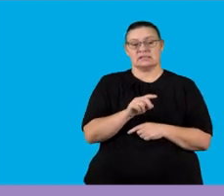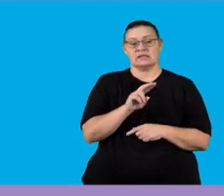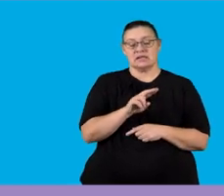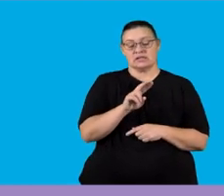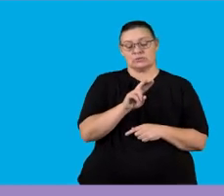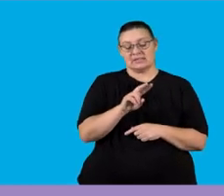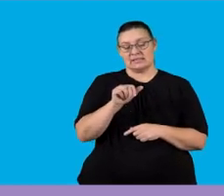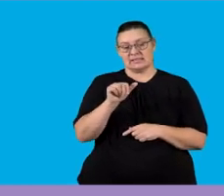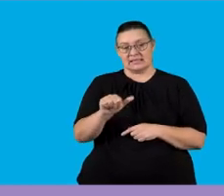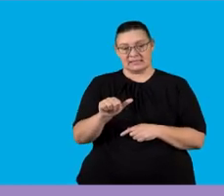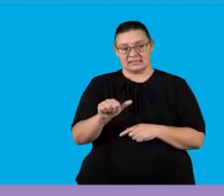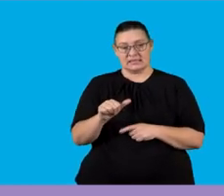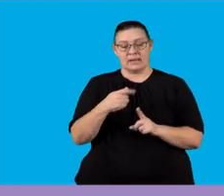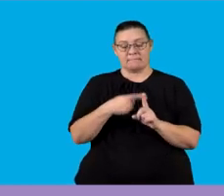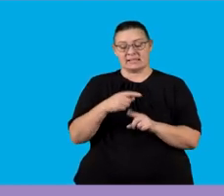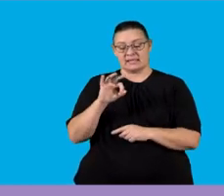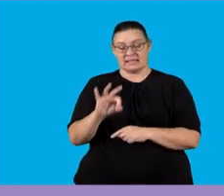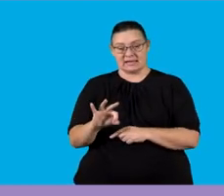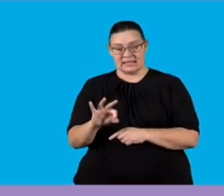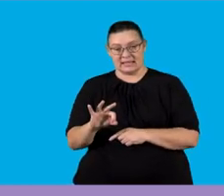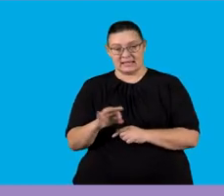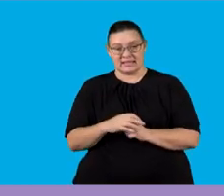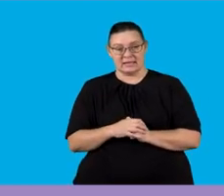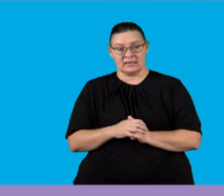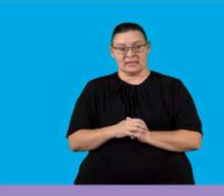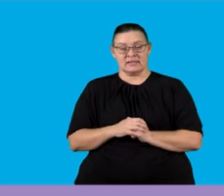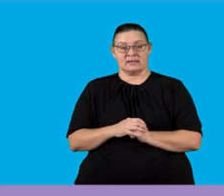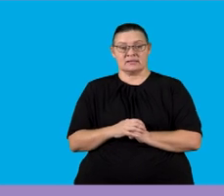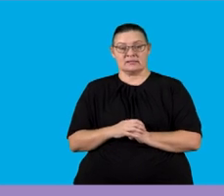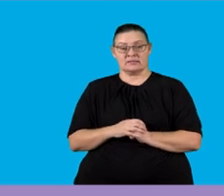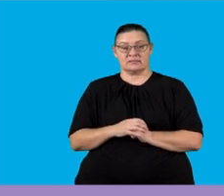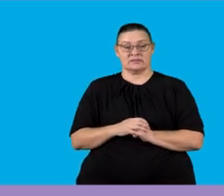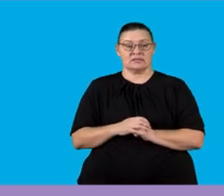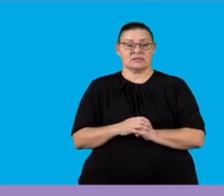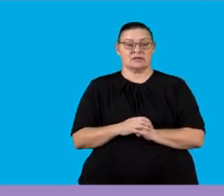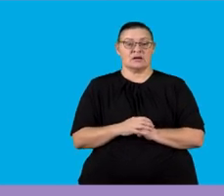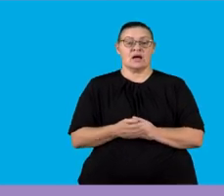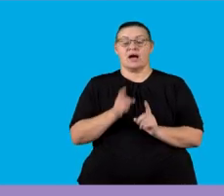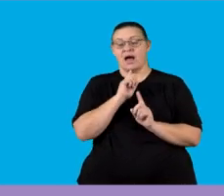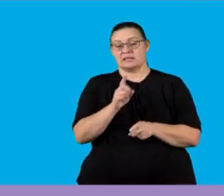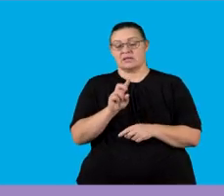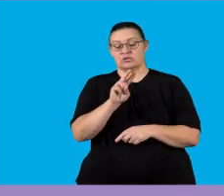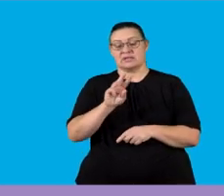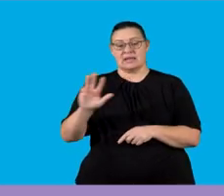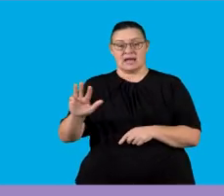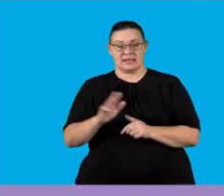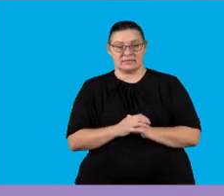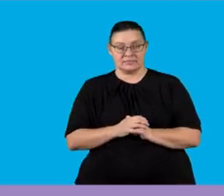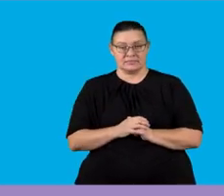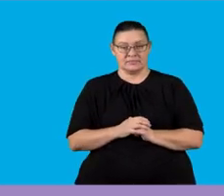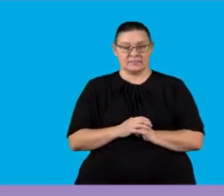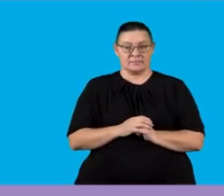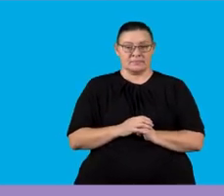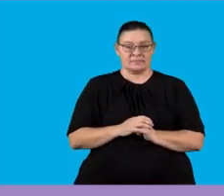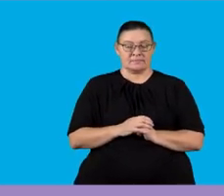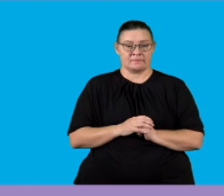a 29. Let's move on to the next question. Now, the next question here, we have